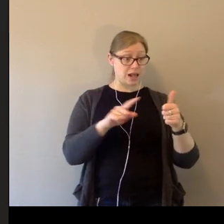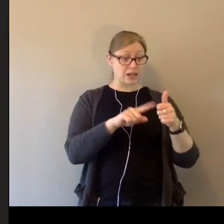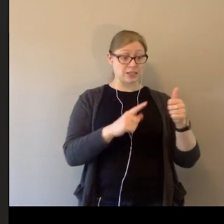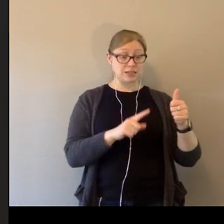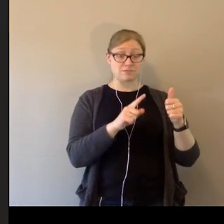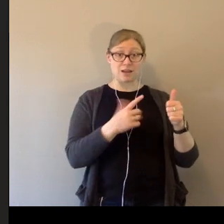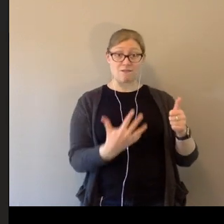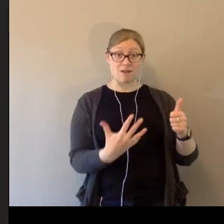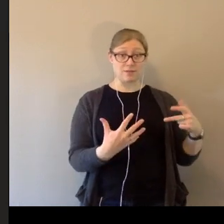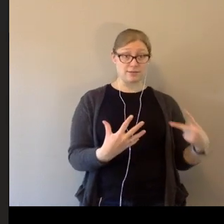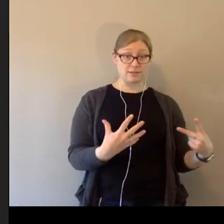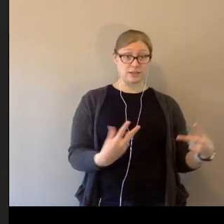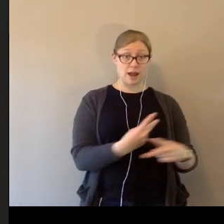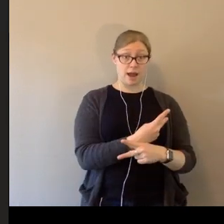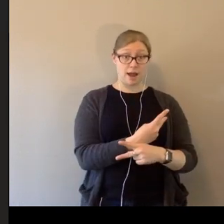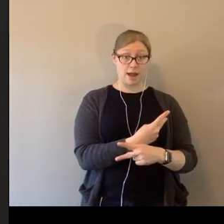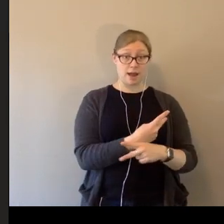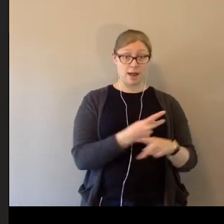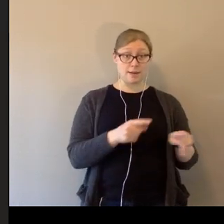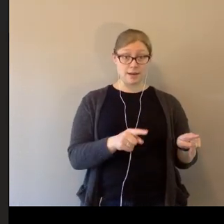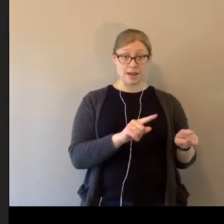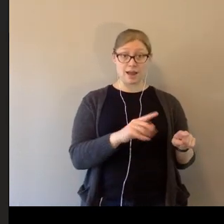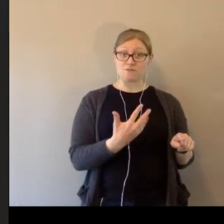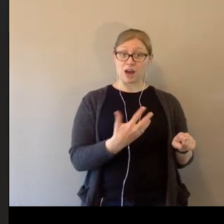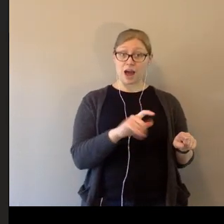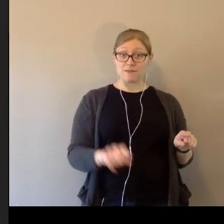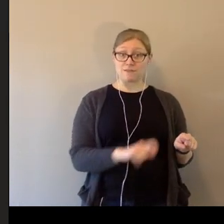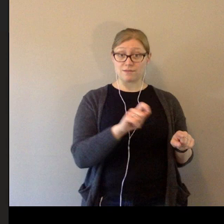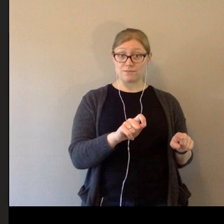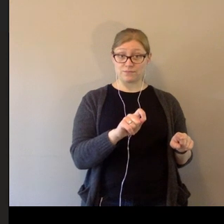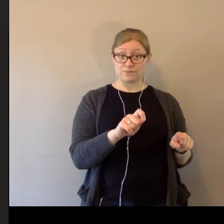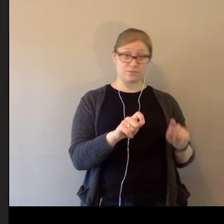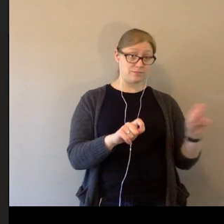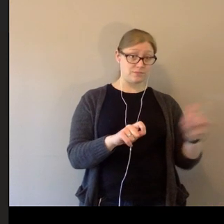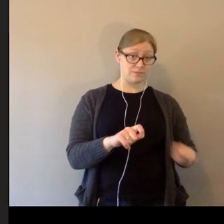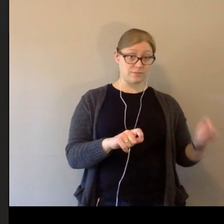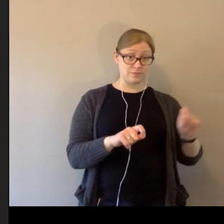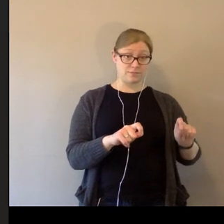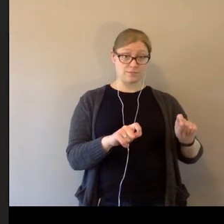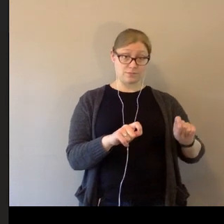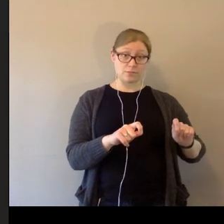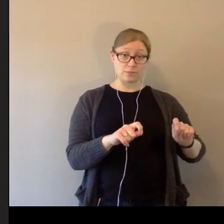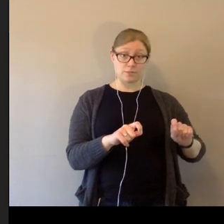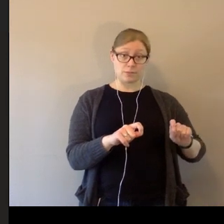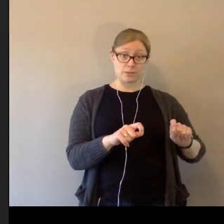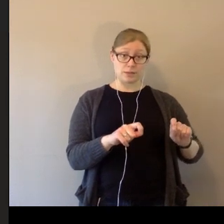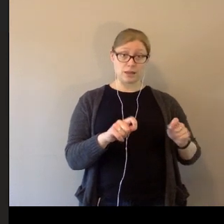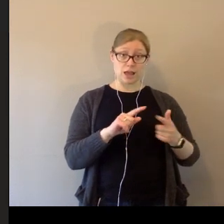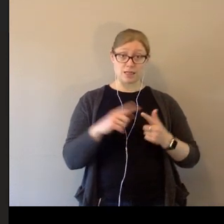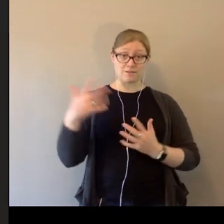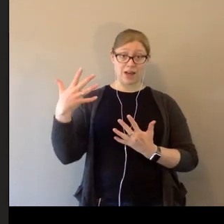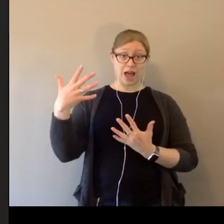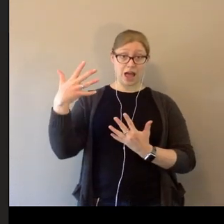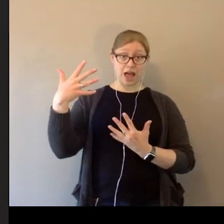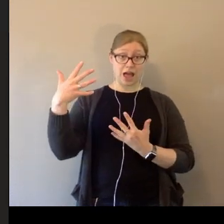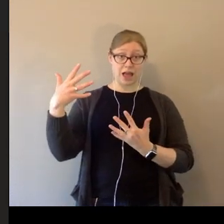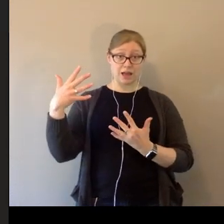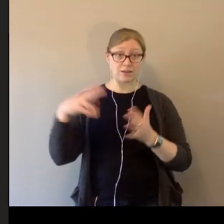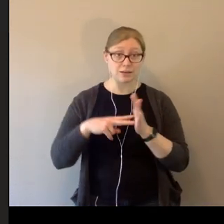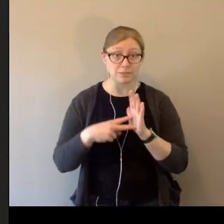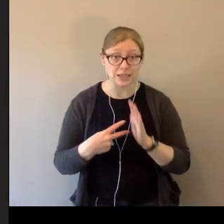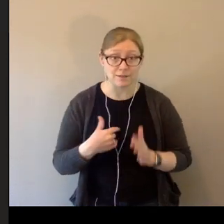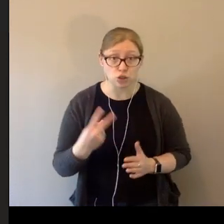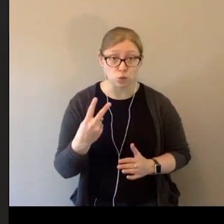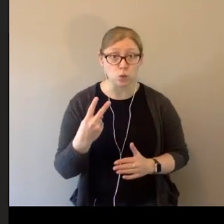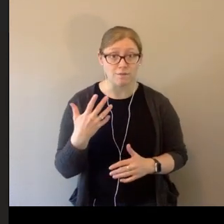2. And because I have these factors here, and the 5 is doubled here, so